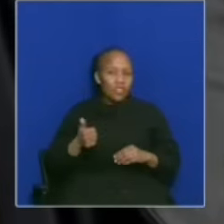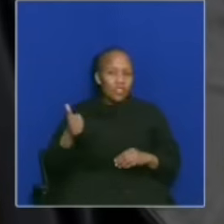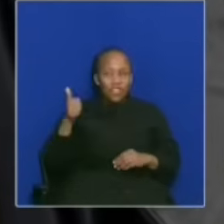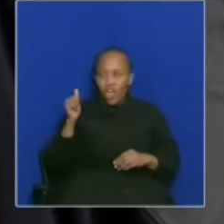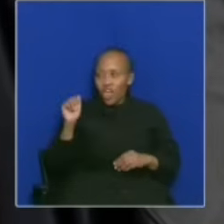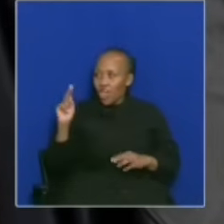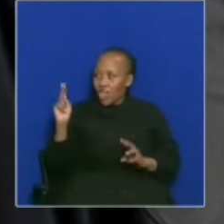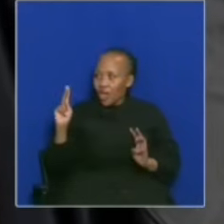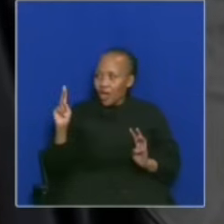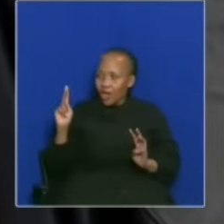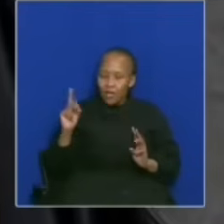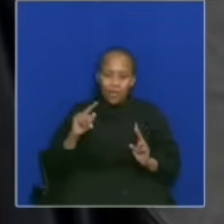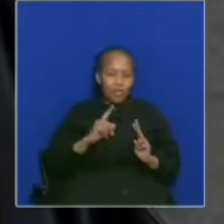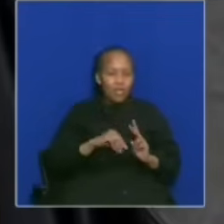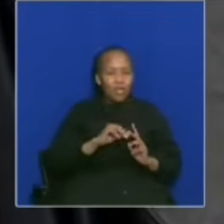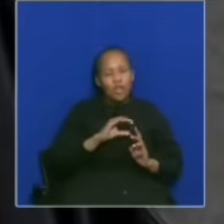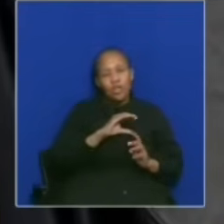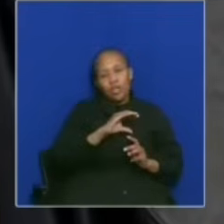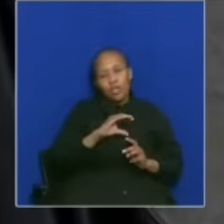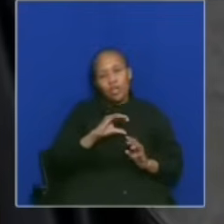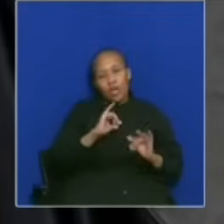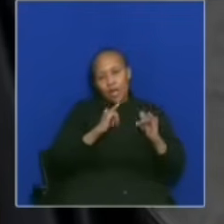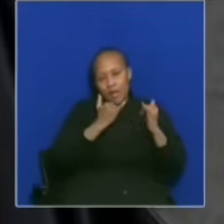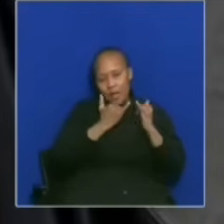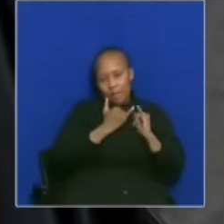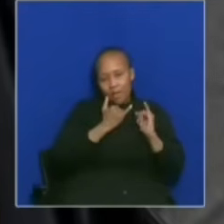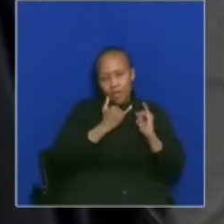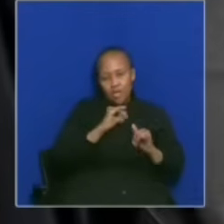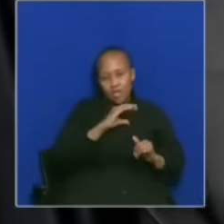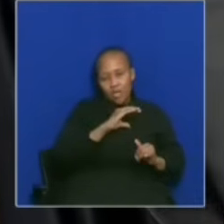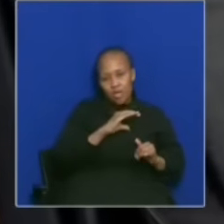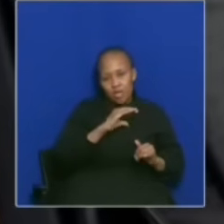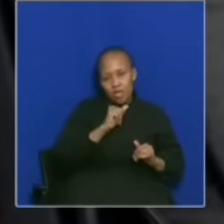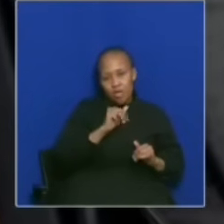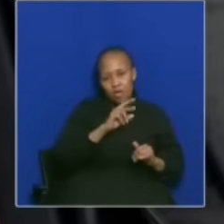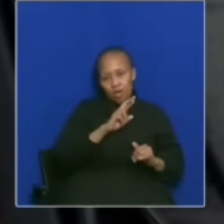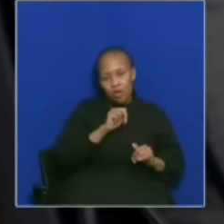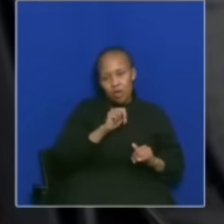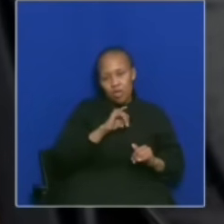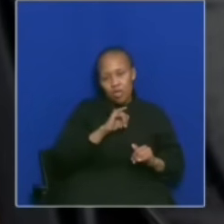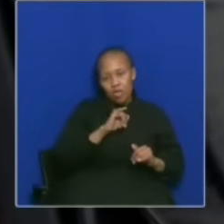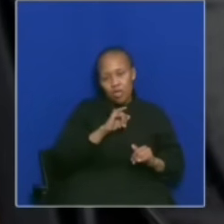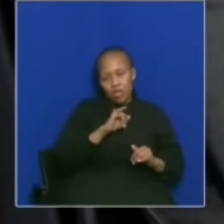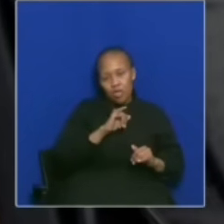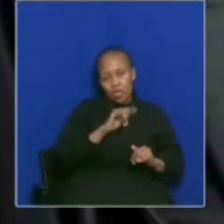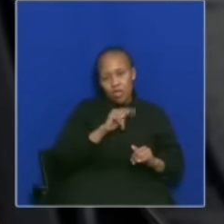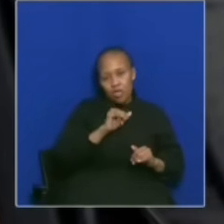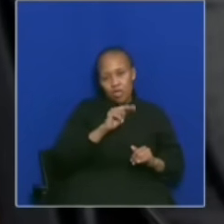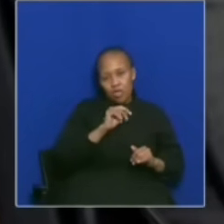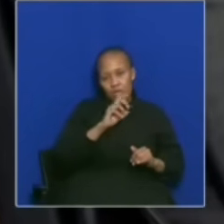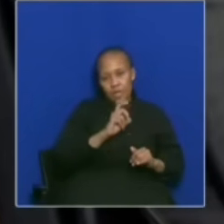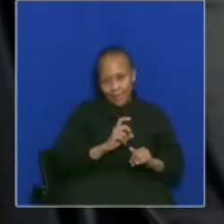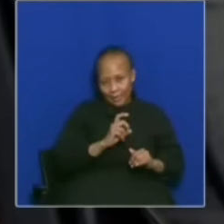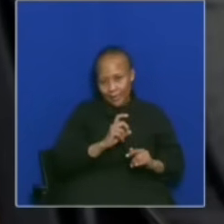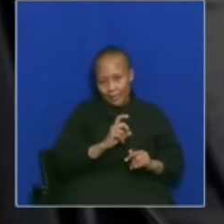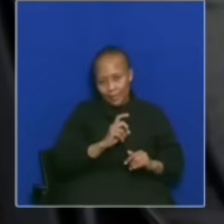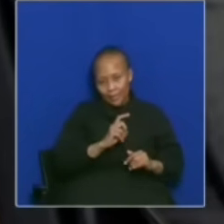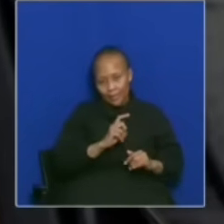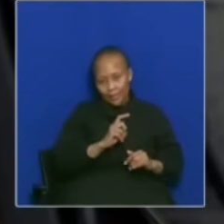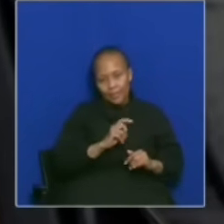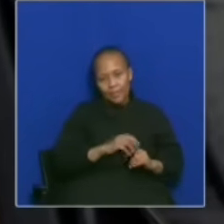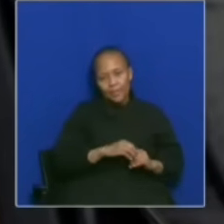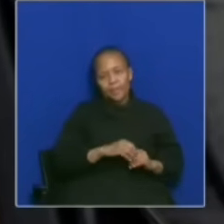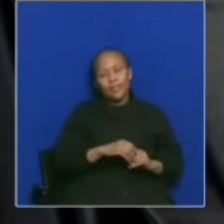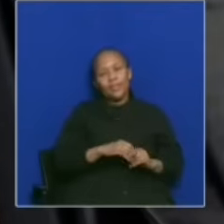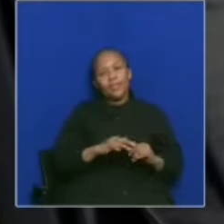Links through Mr. Sayed, both in terms of raiding competitors of Carne Links and in terms of resisting, or at